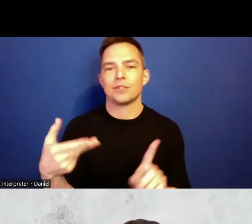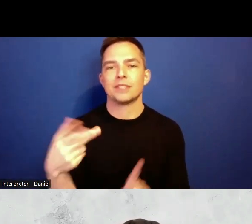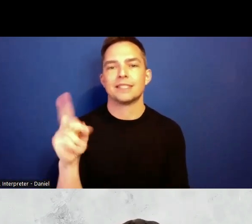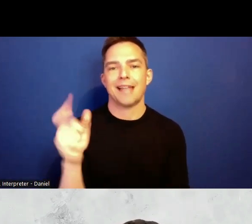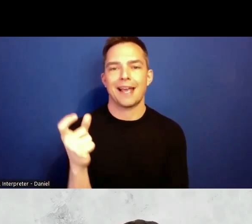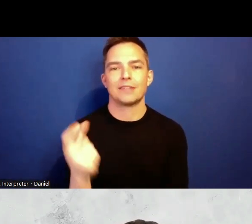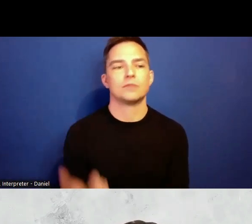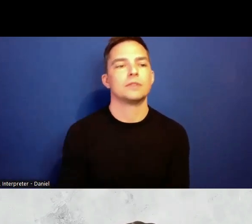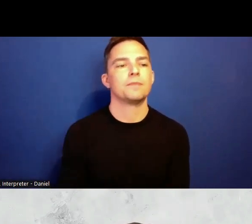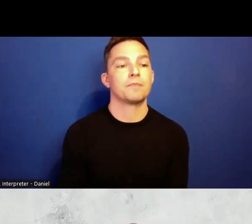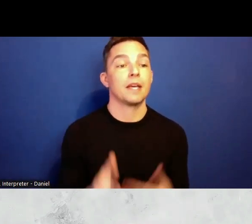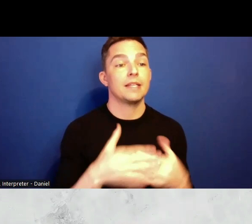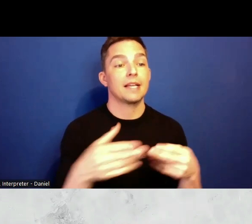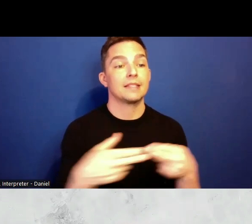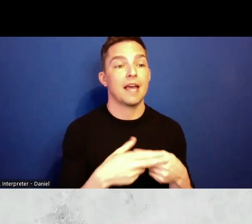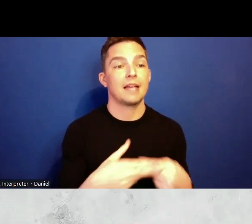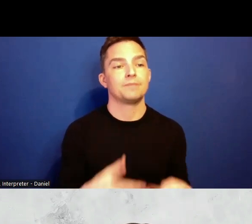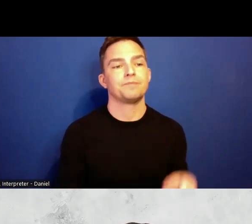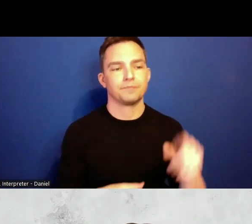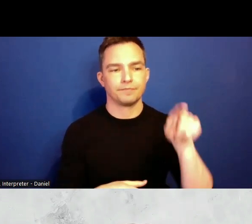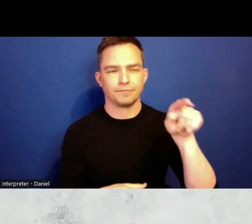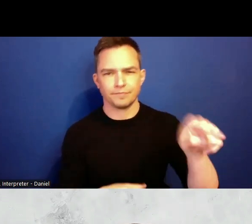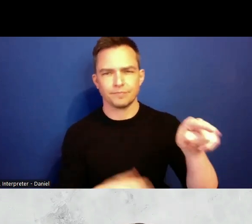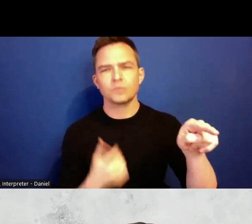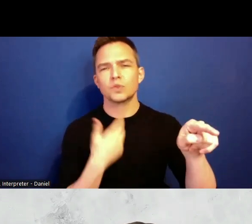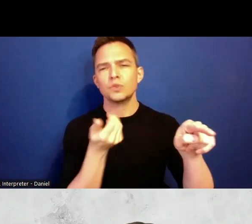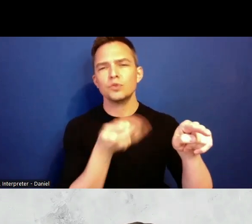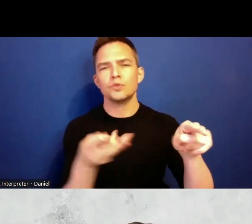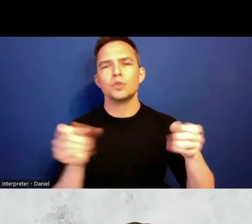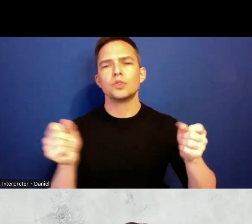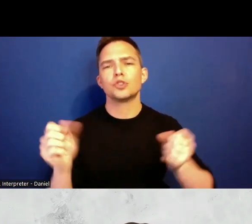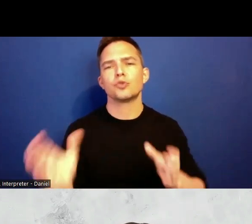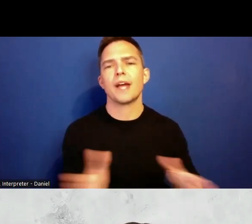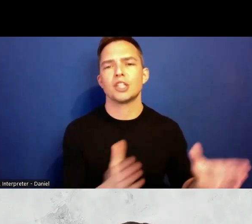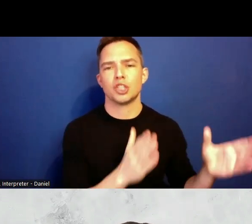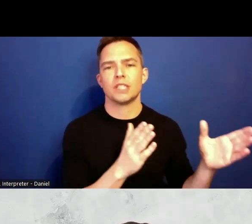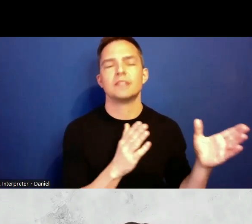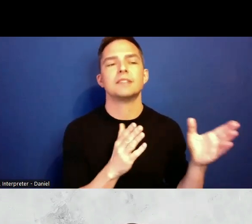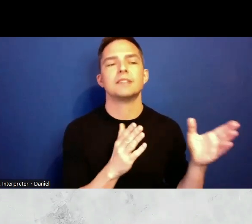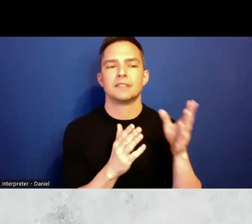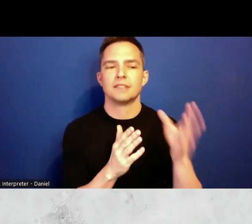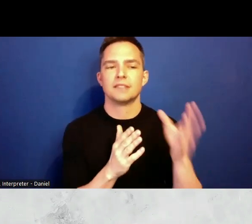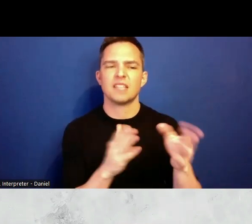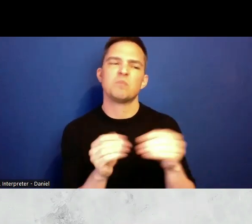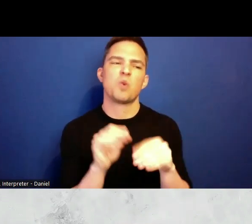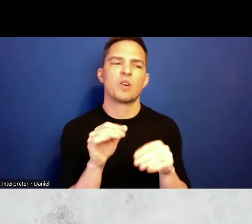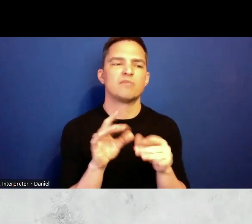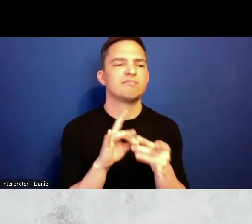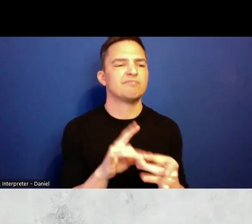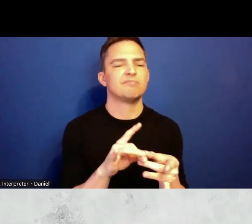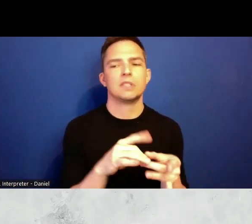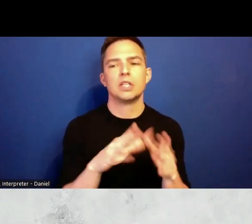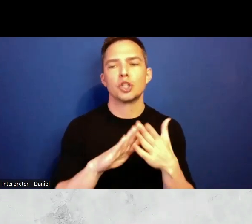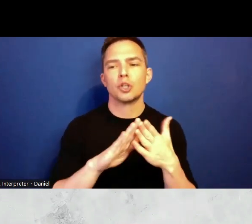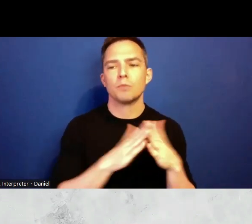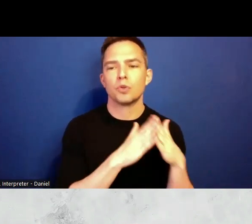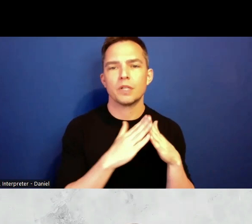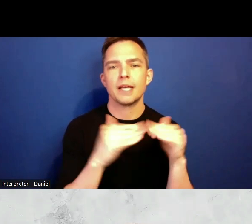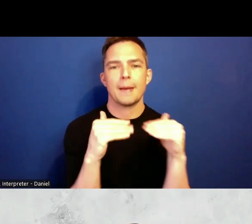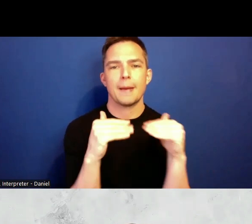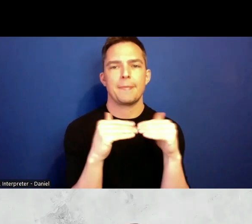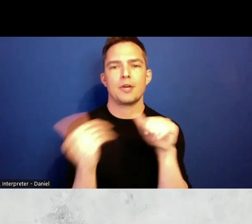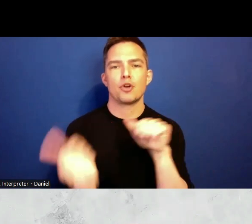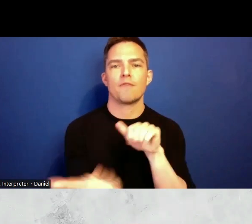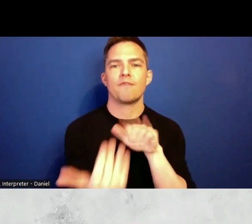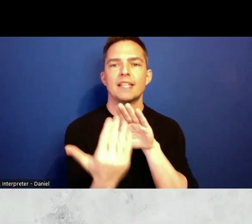slide. So I just have a few strategies here. Again, this is really more about community and